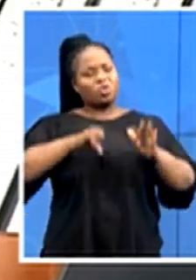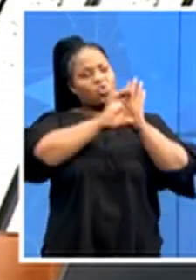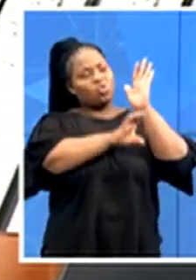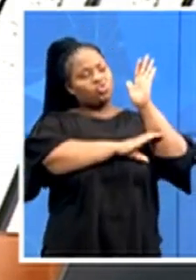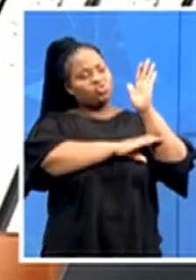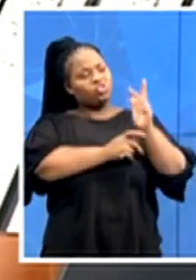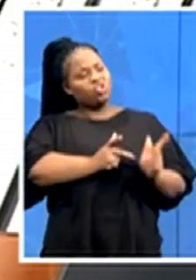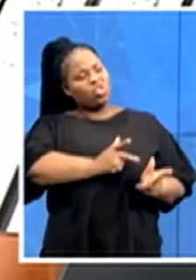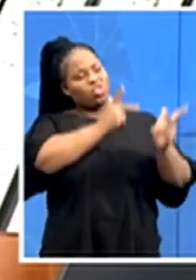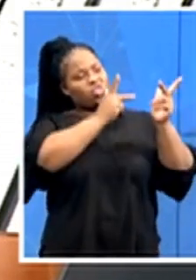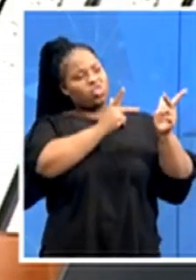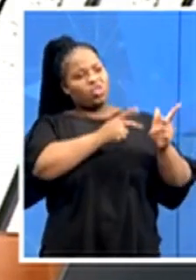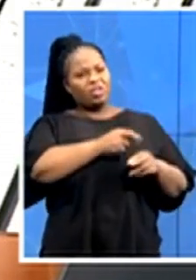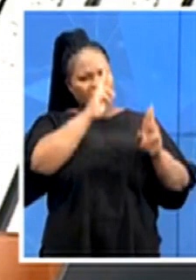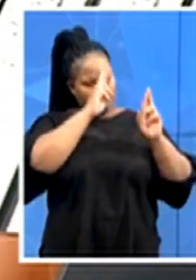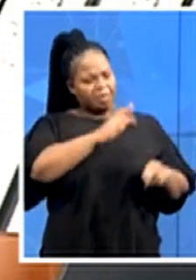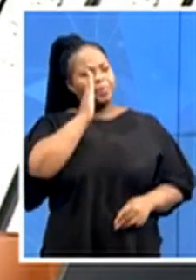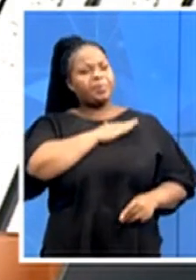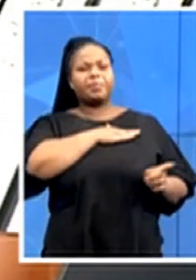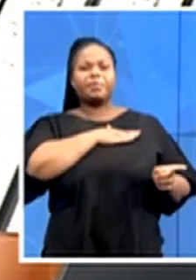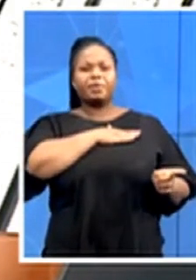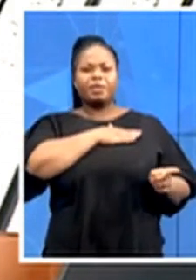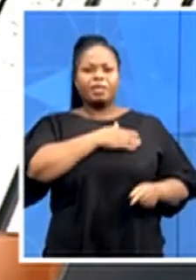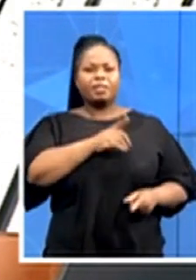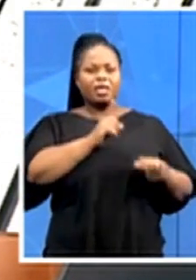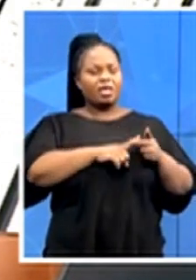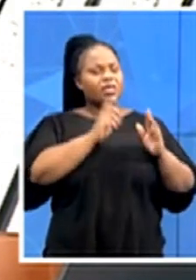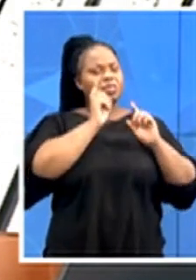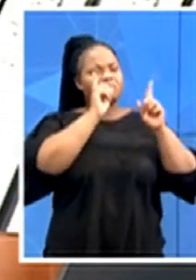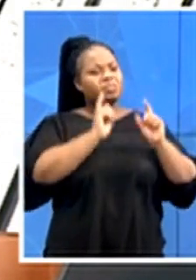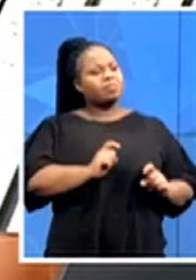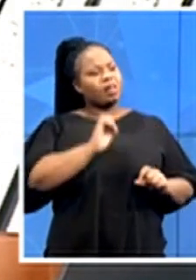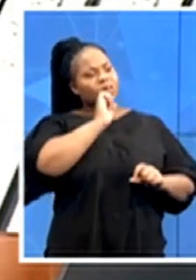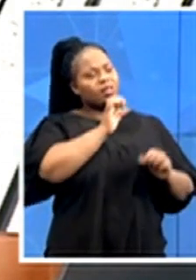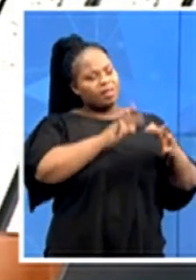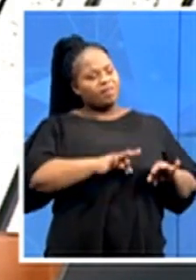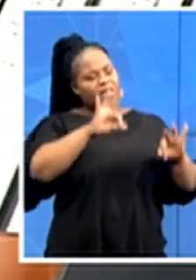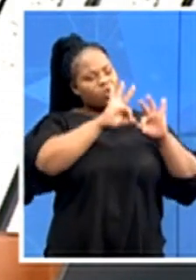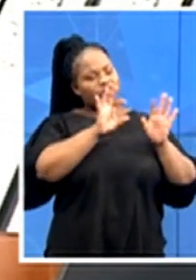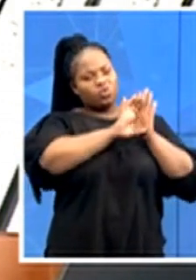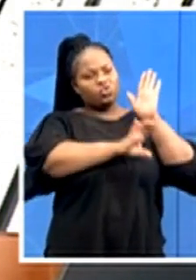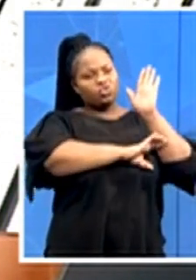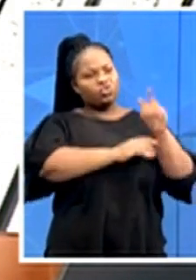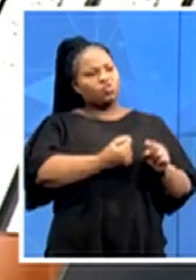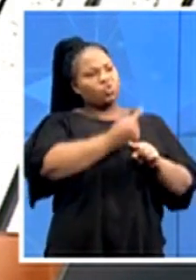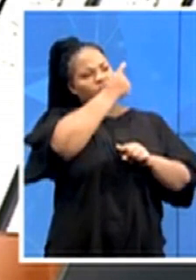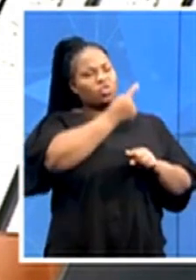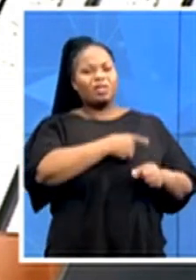and we dishonor its principles and values, we dishonor those people who lost their lives as